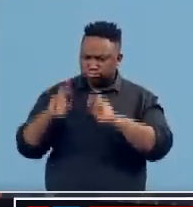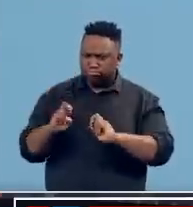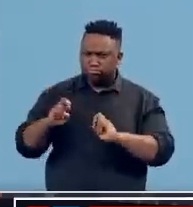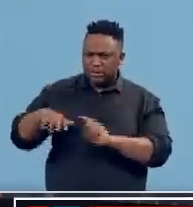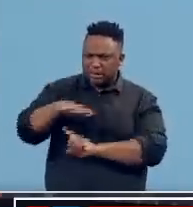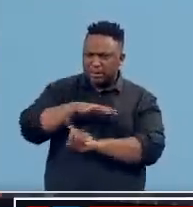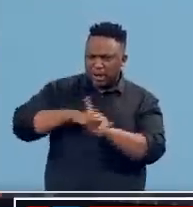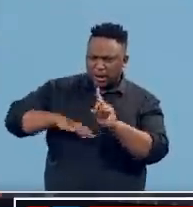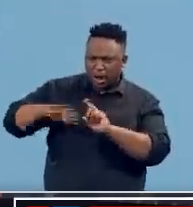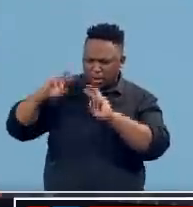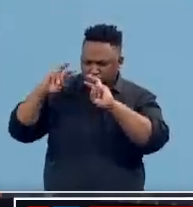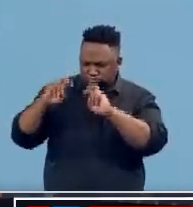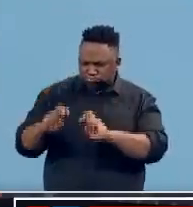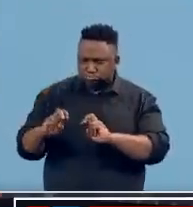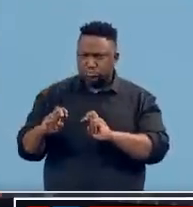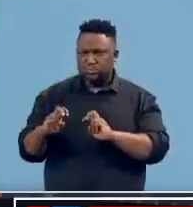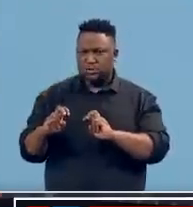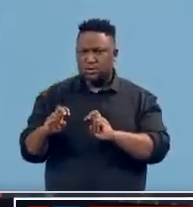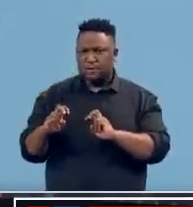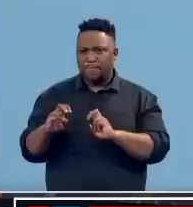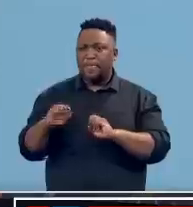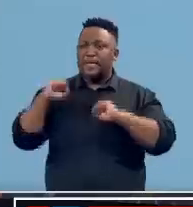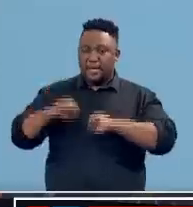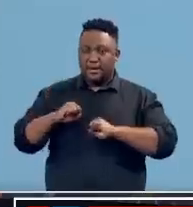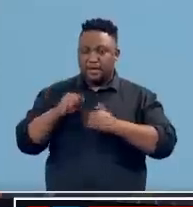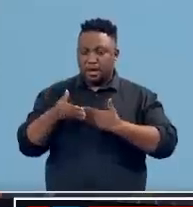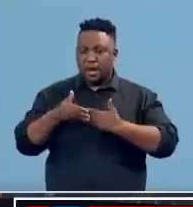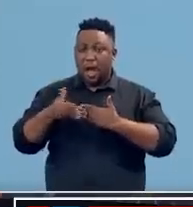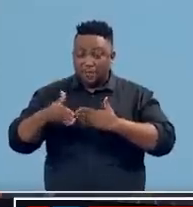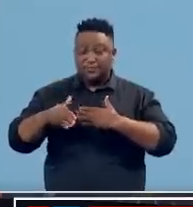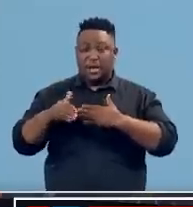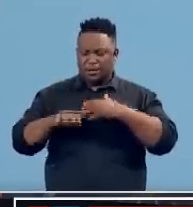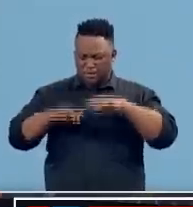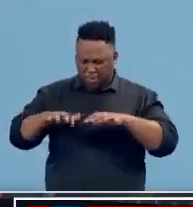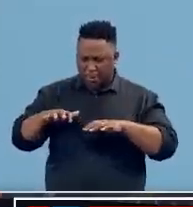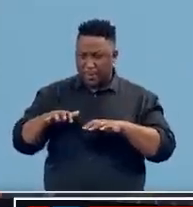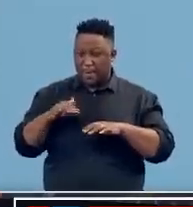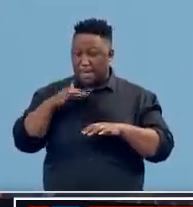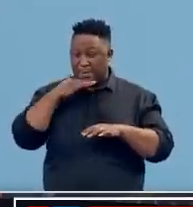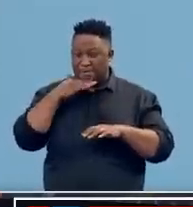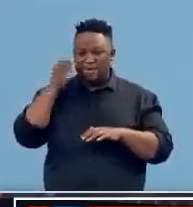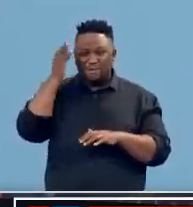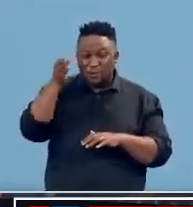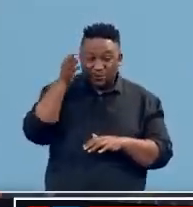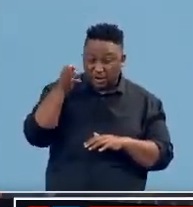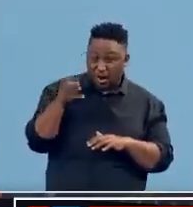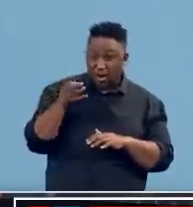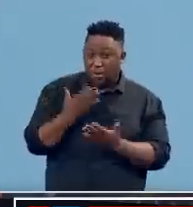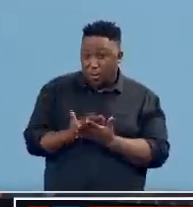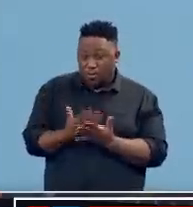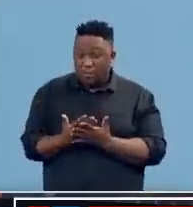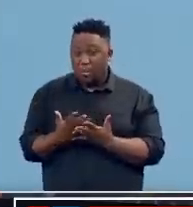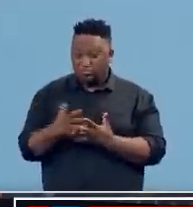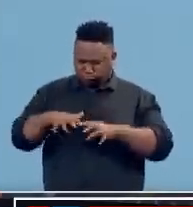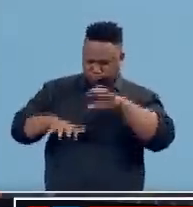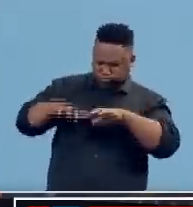in which this earthquake emanated from, despite the aftershocks that we could possibly be experiencing, should we be worried about further